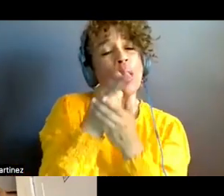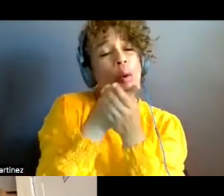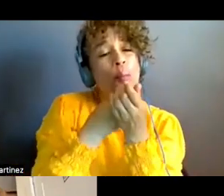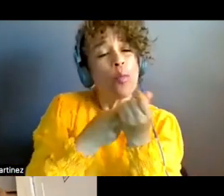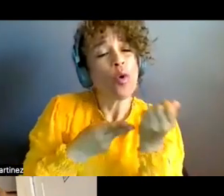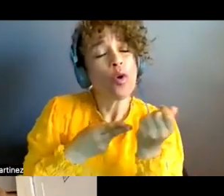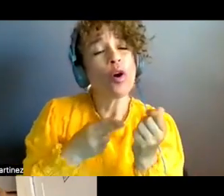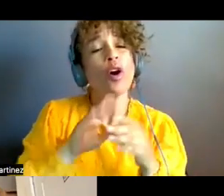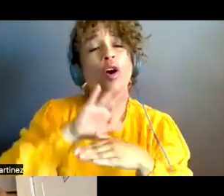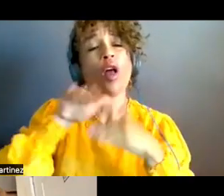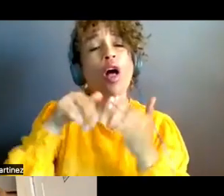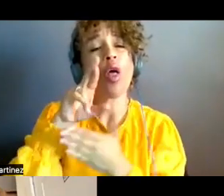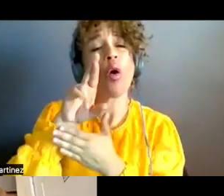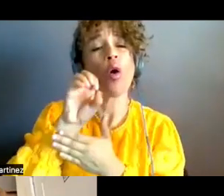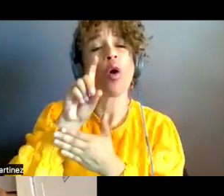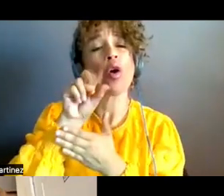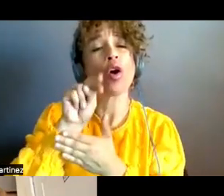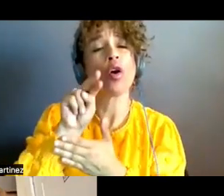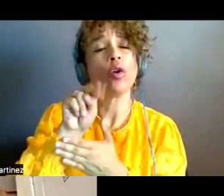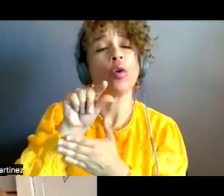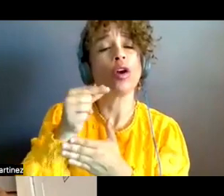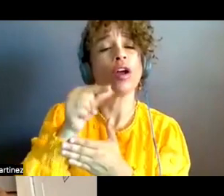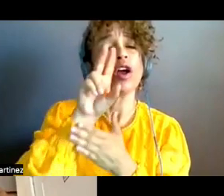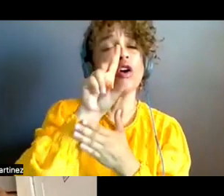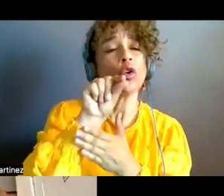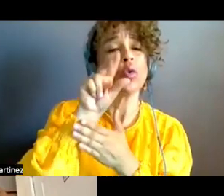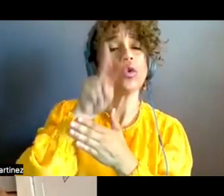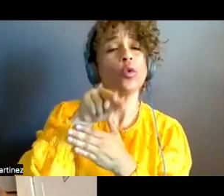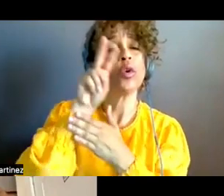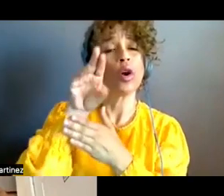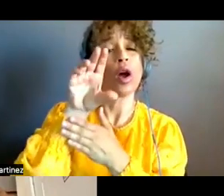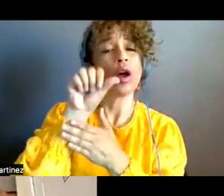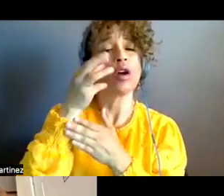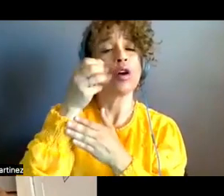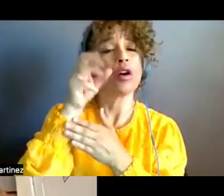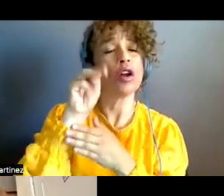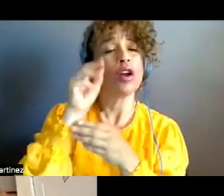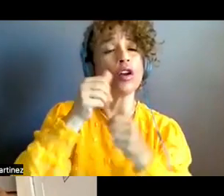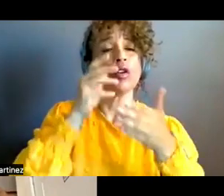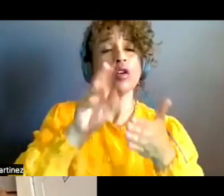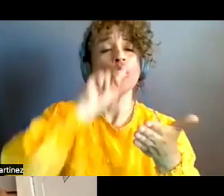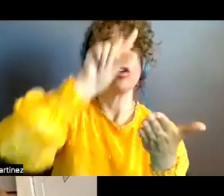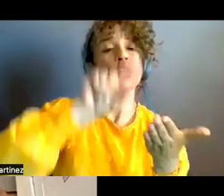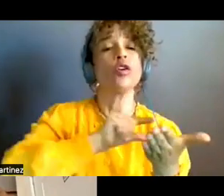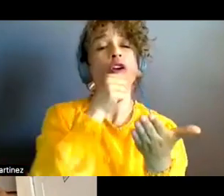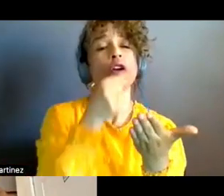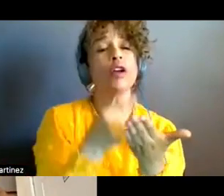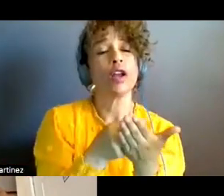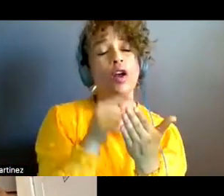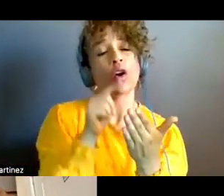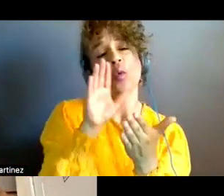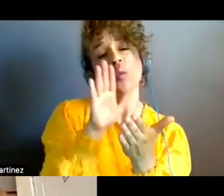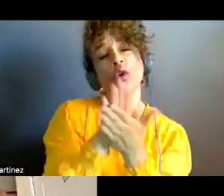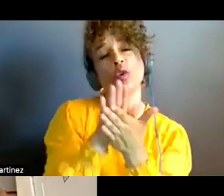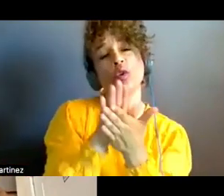released by Albany Records in 2022. Carmen holds a postgraduate diploma from the Juilliard